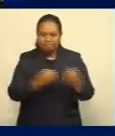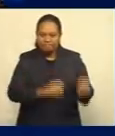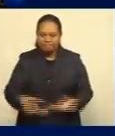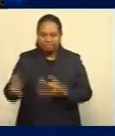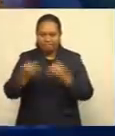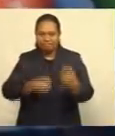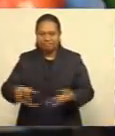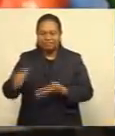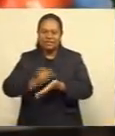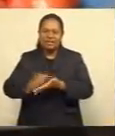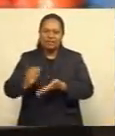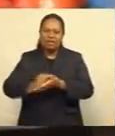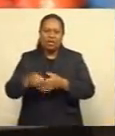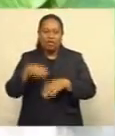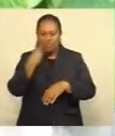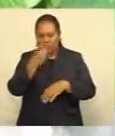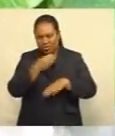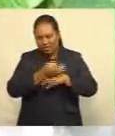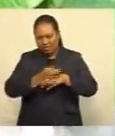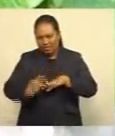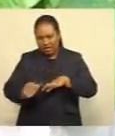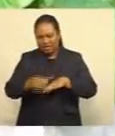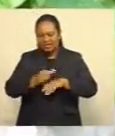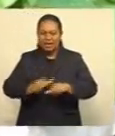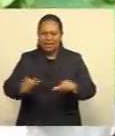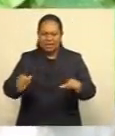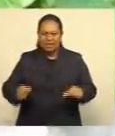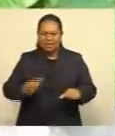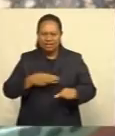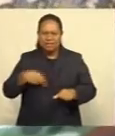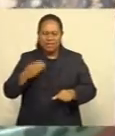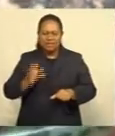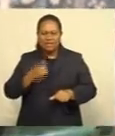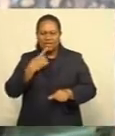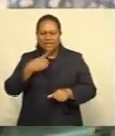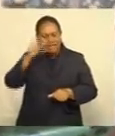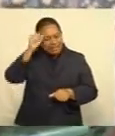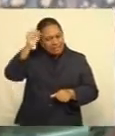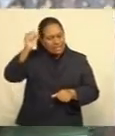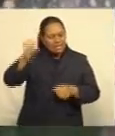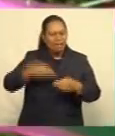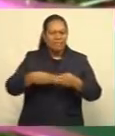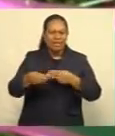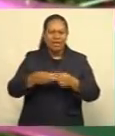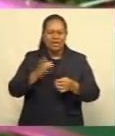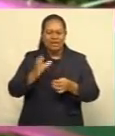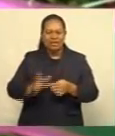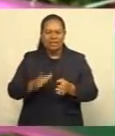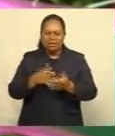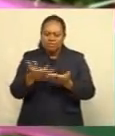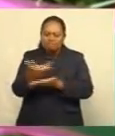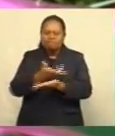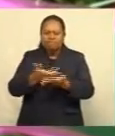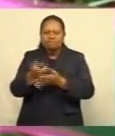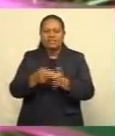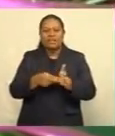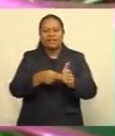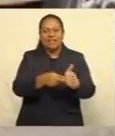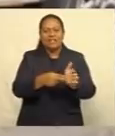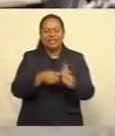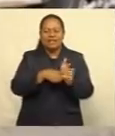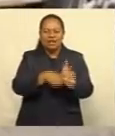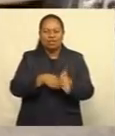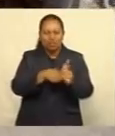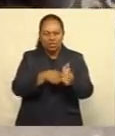produce. Permanent Secretary for Agriculture Ritesh Das says their senior management has met with vendors in Nandi and Lautoka.